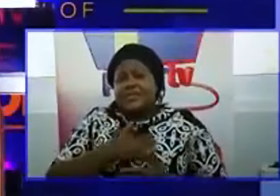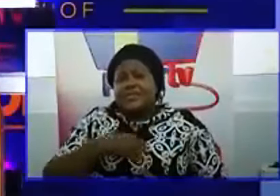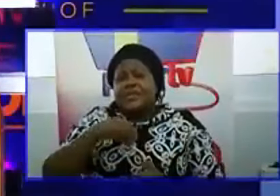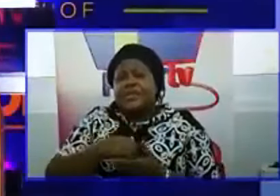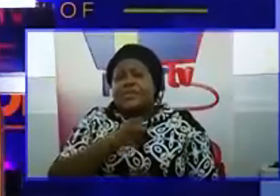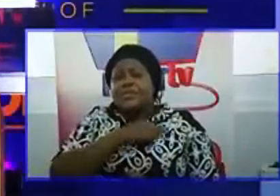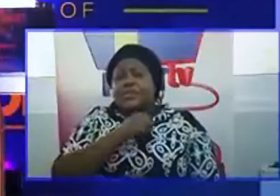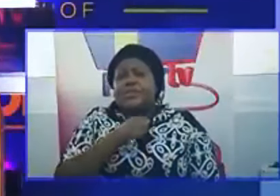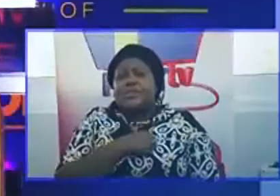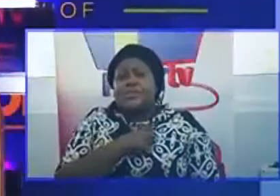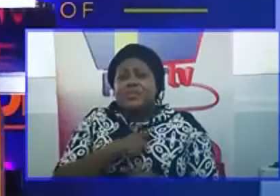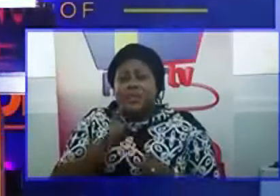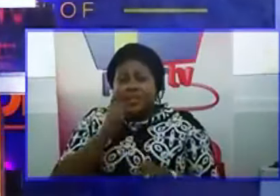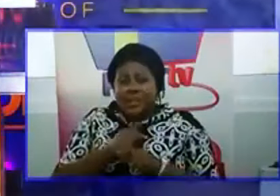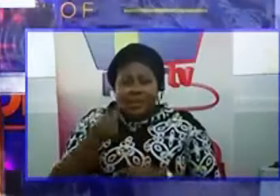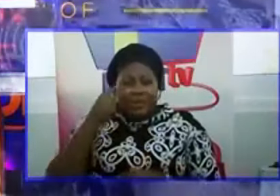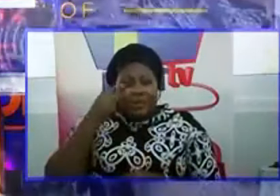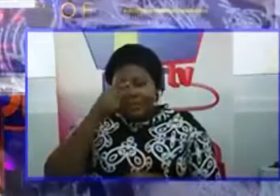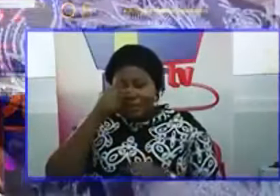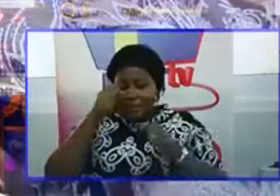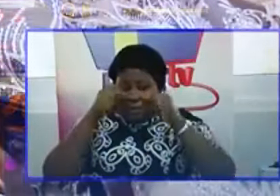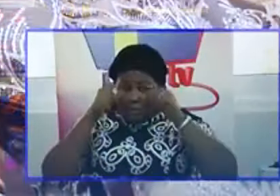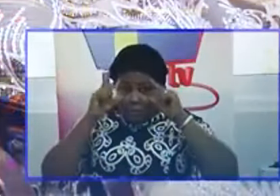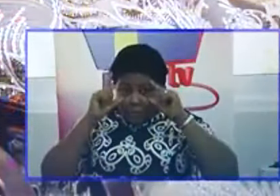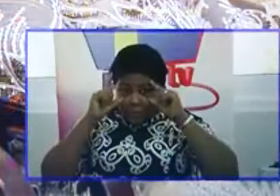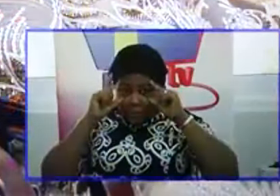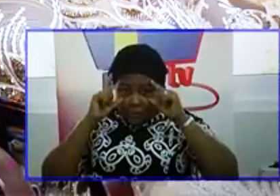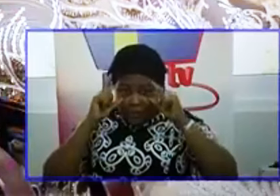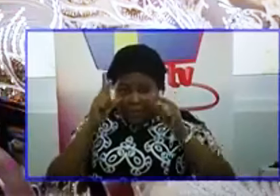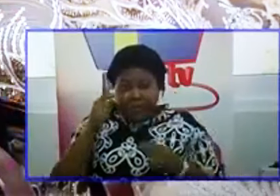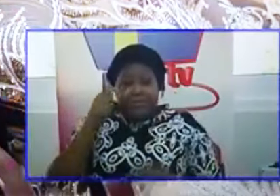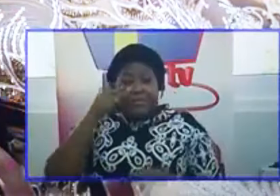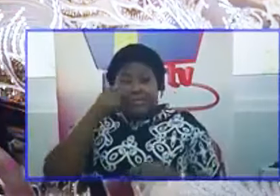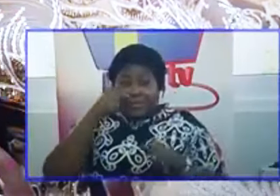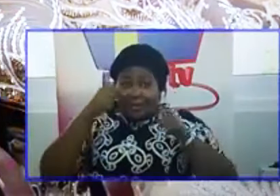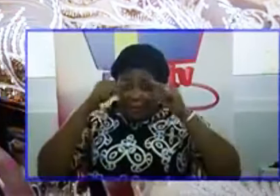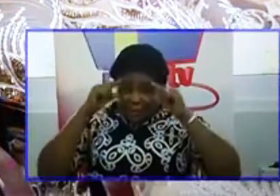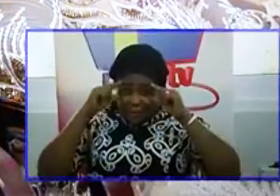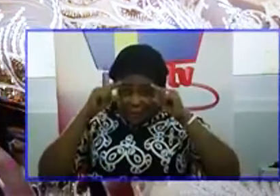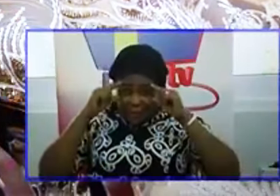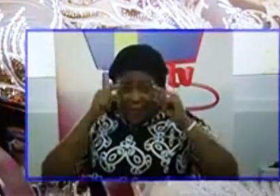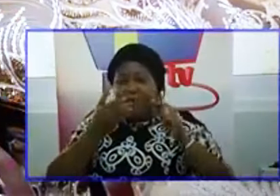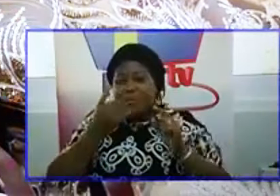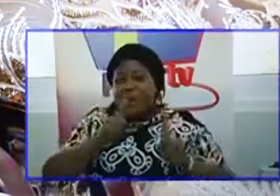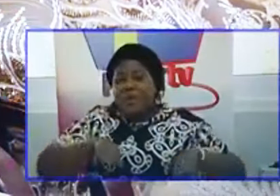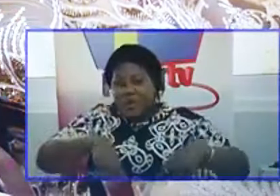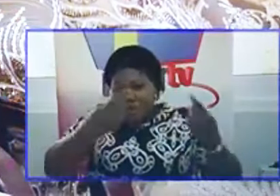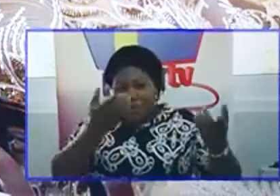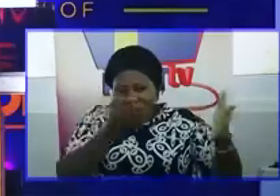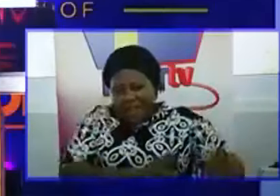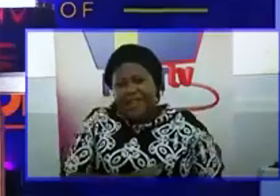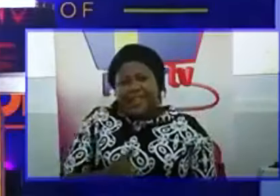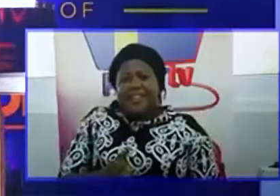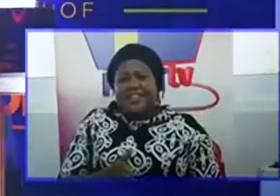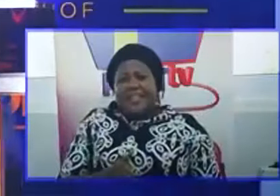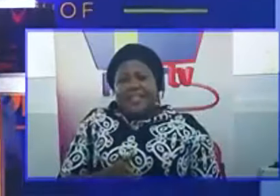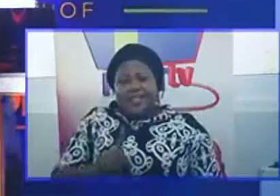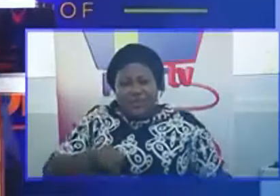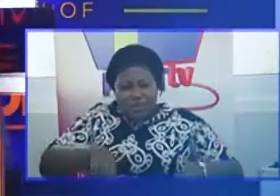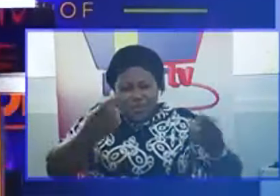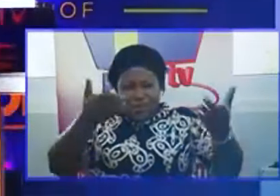way she opened her eyes, I realized that she is telling me to go and die with him. Because you are sick.